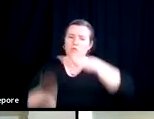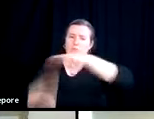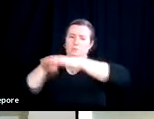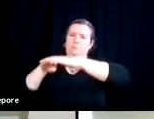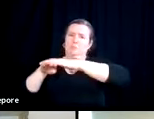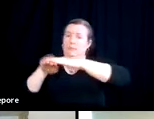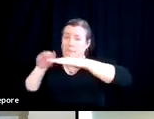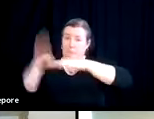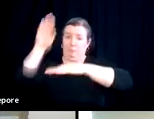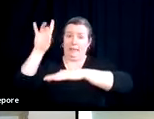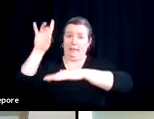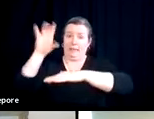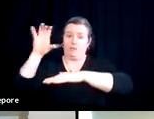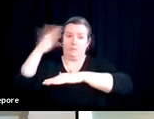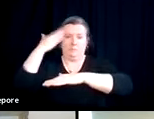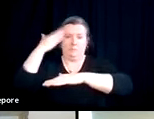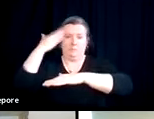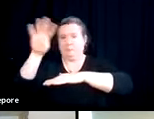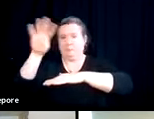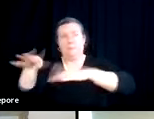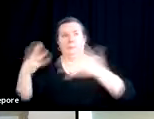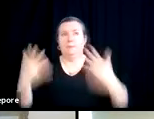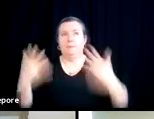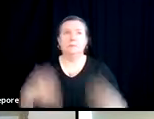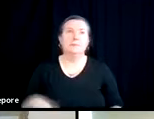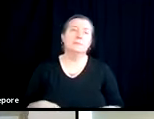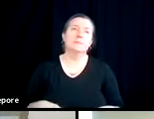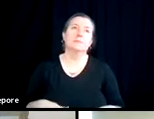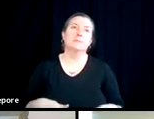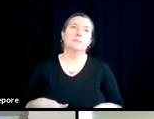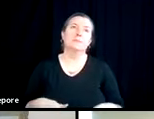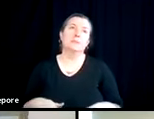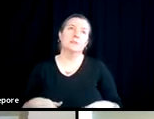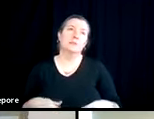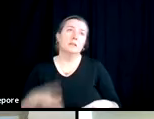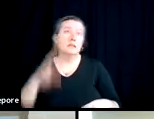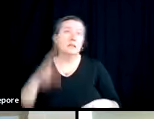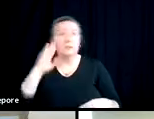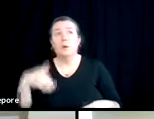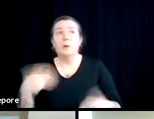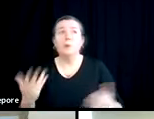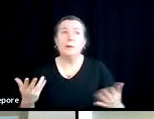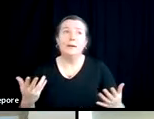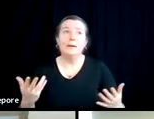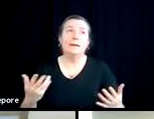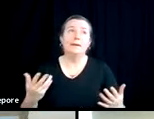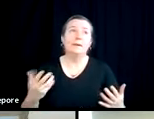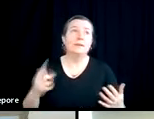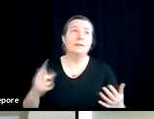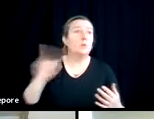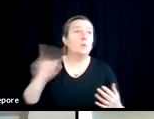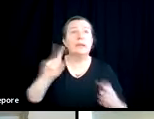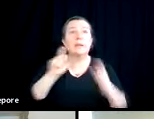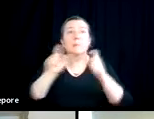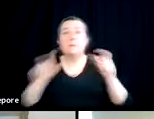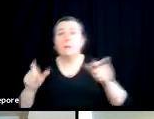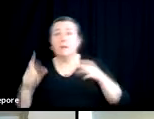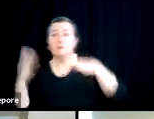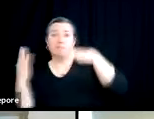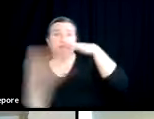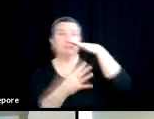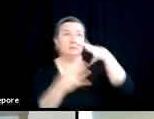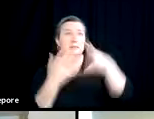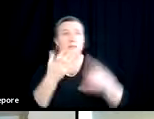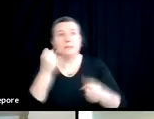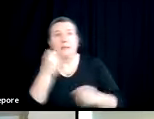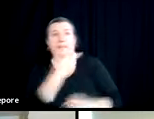could have used it. But points of distribution, as a general matter, are not our gating factor. Supply